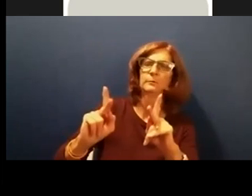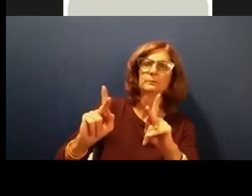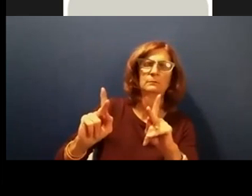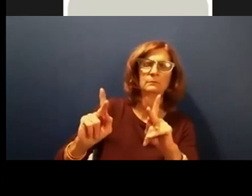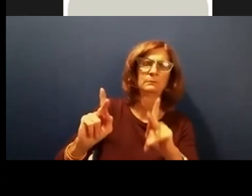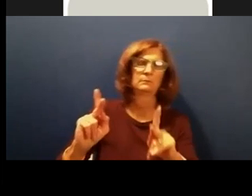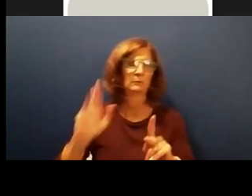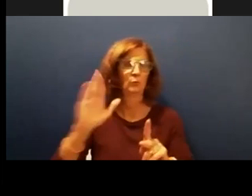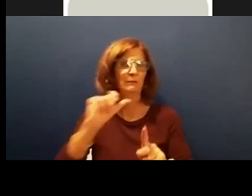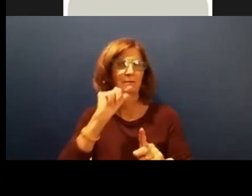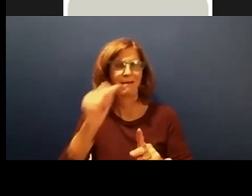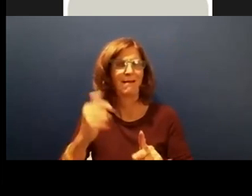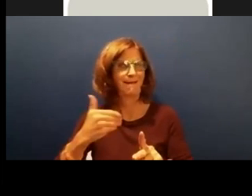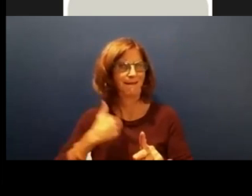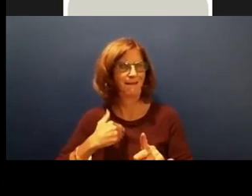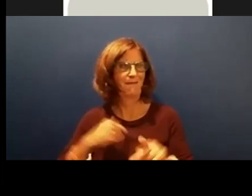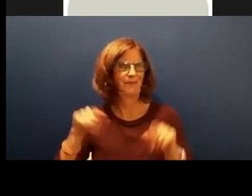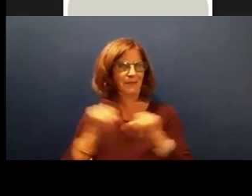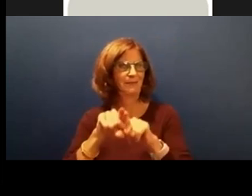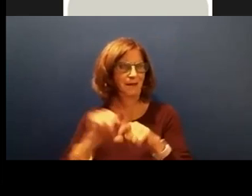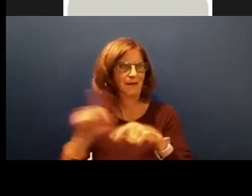within the flats portion of it?